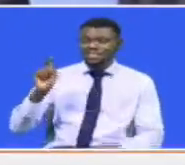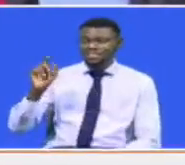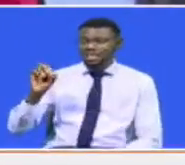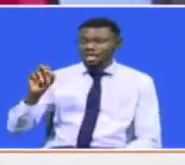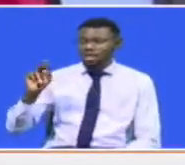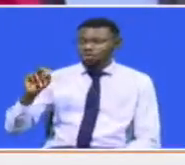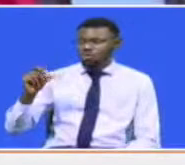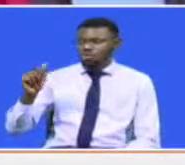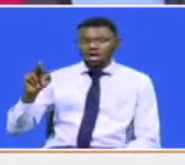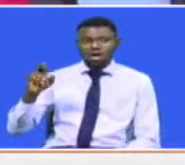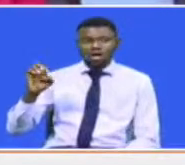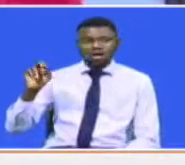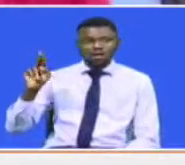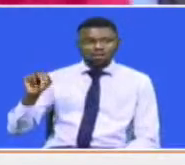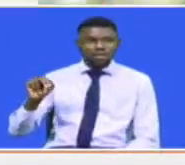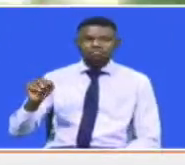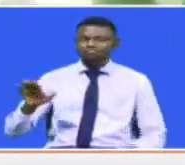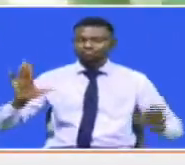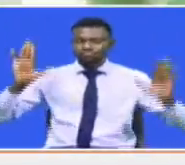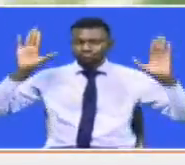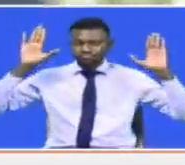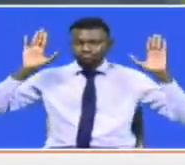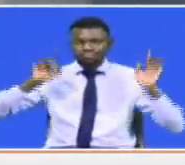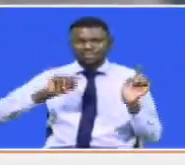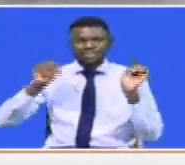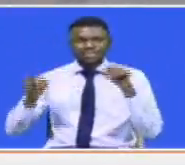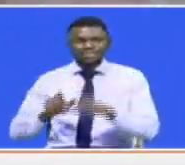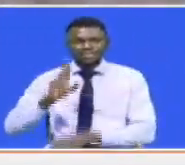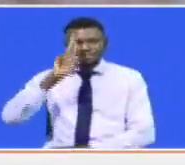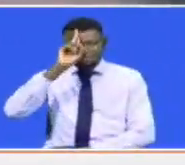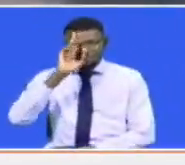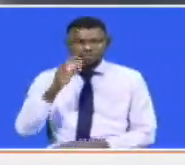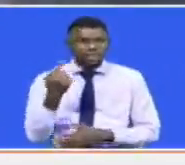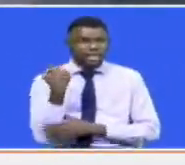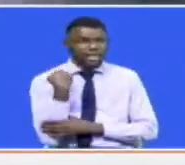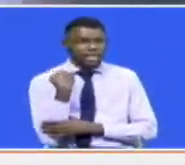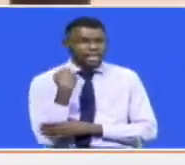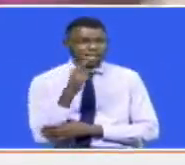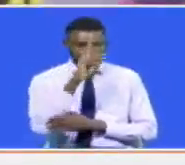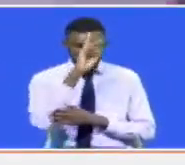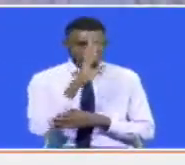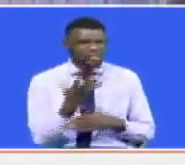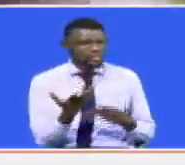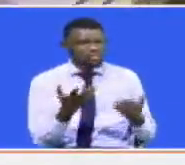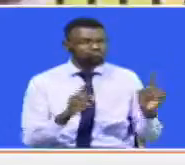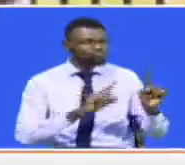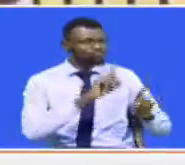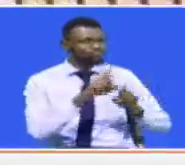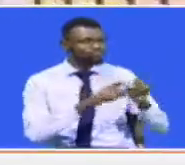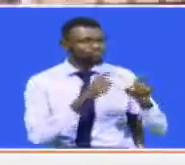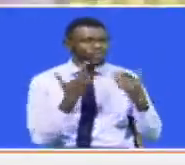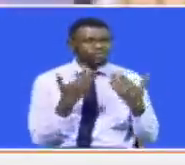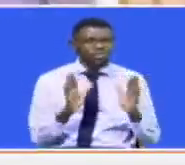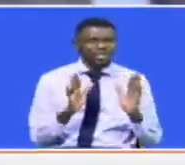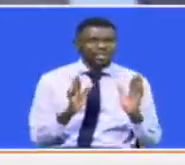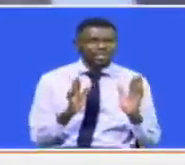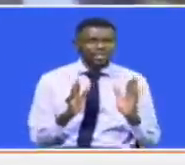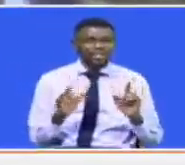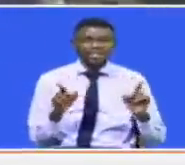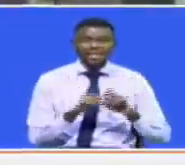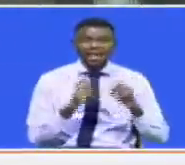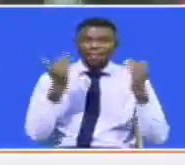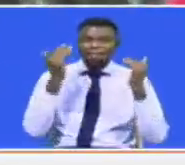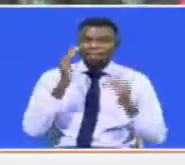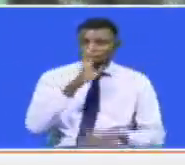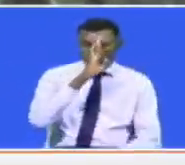availed himself at the Bungoma County Police Headquarters a day after police questioning. He will, however, be taken to the Bungoma Law